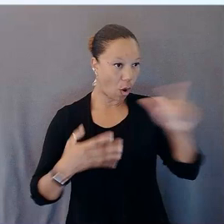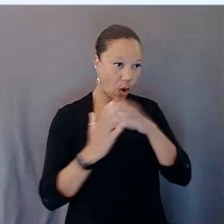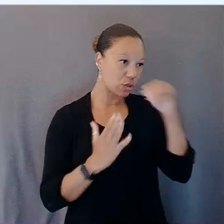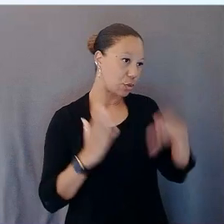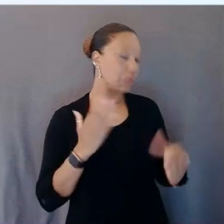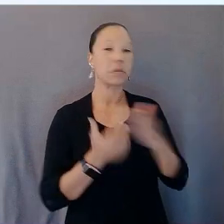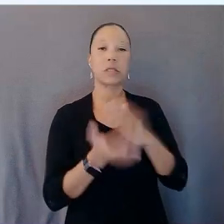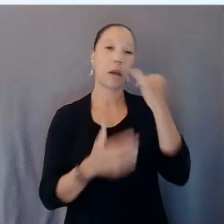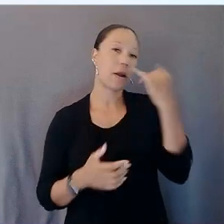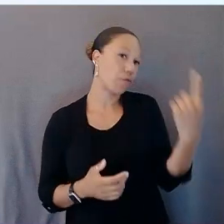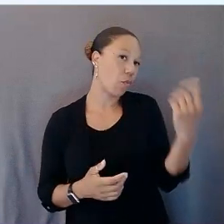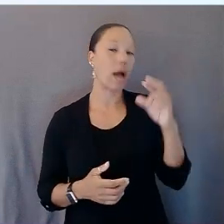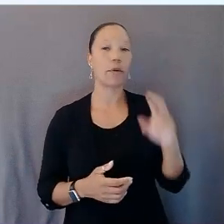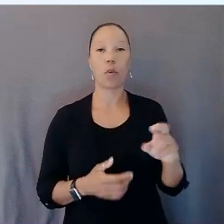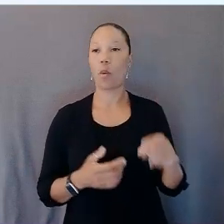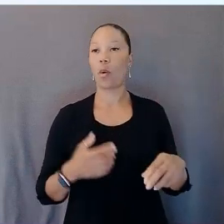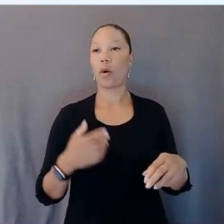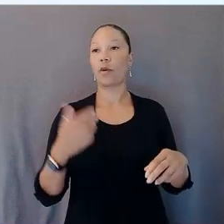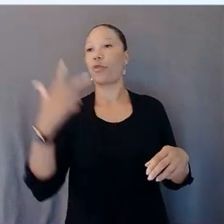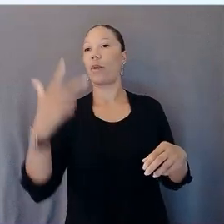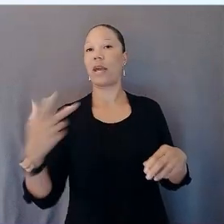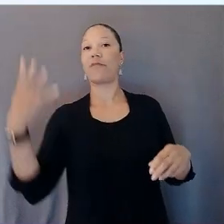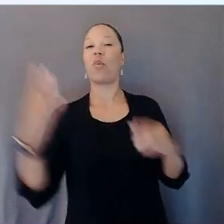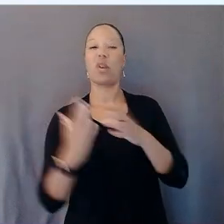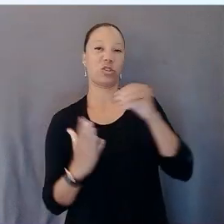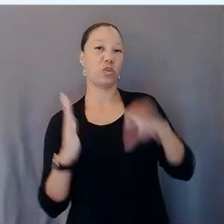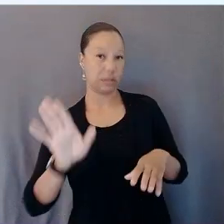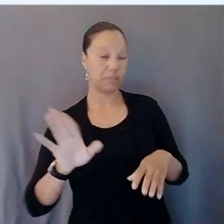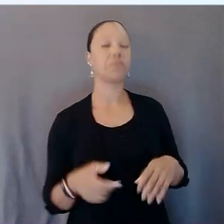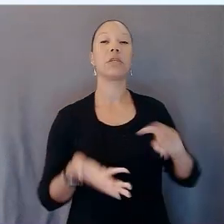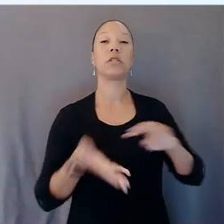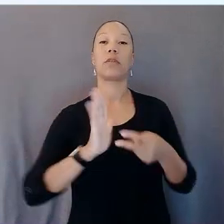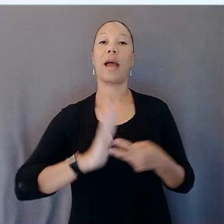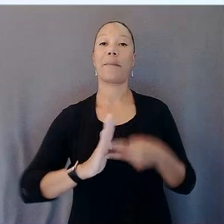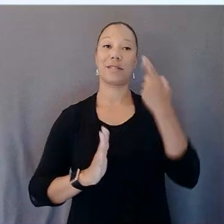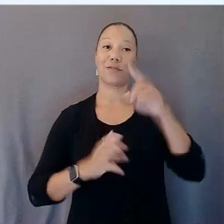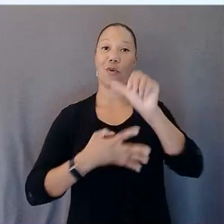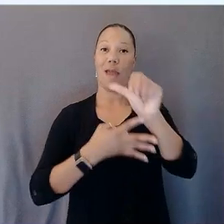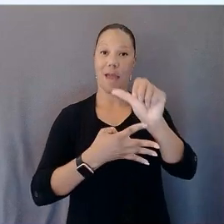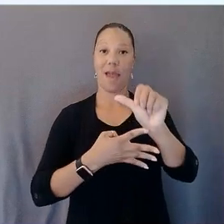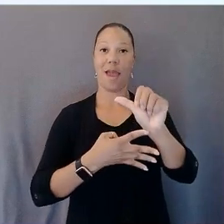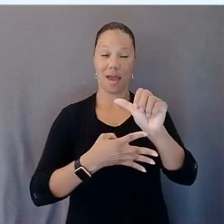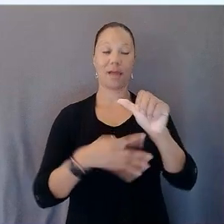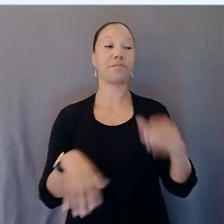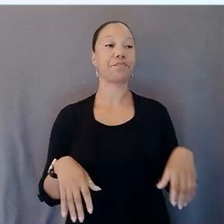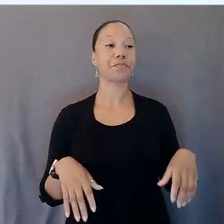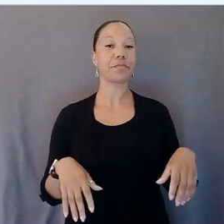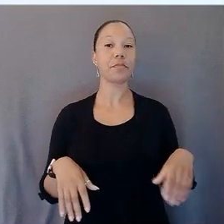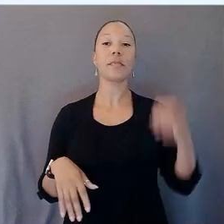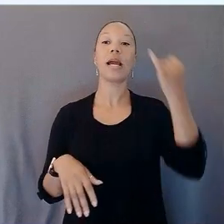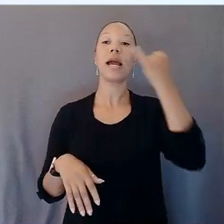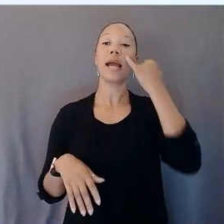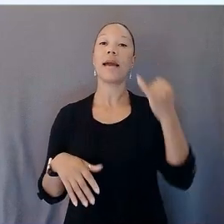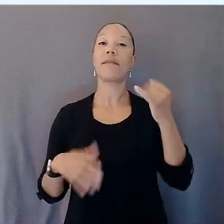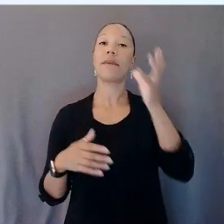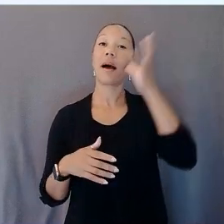student. So that's that first box that's up there. Now, if a parent wants to customize